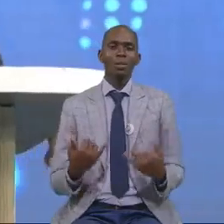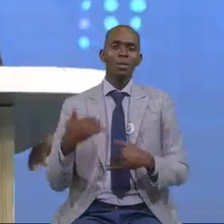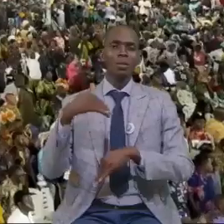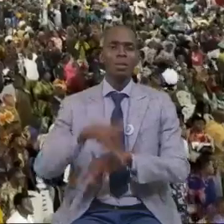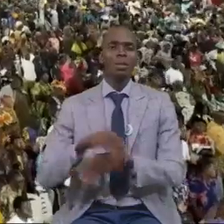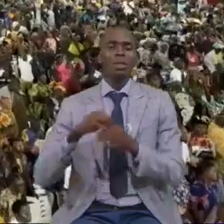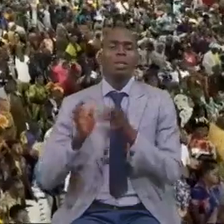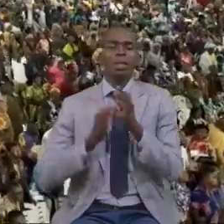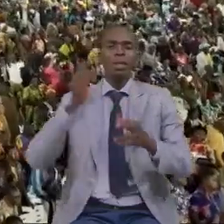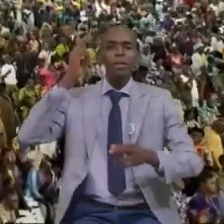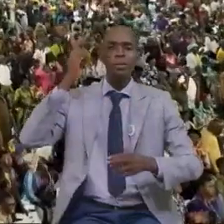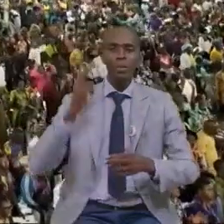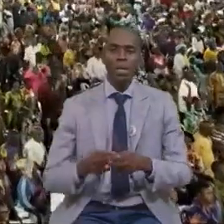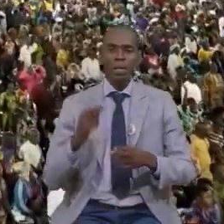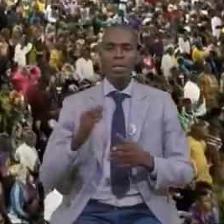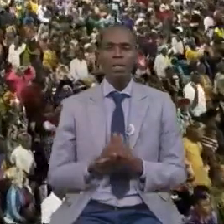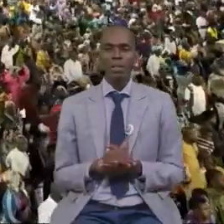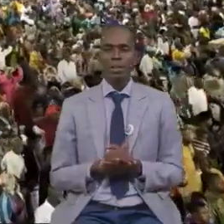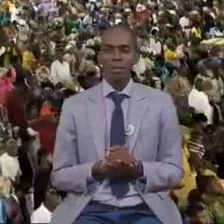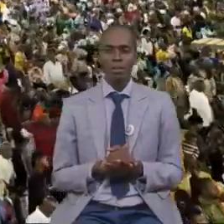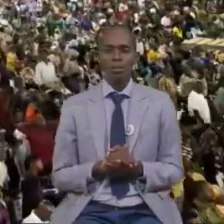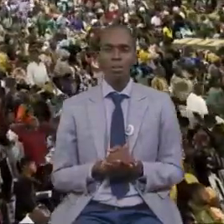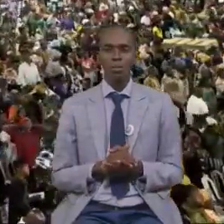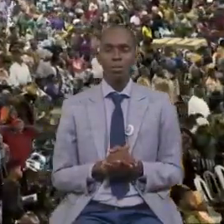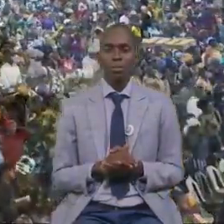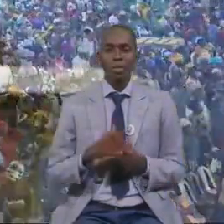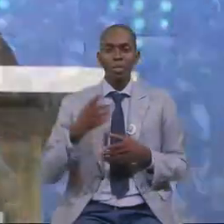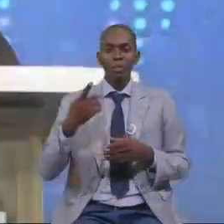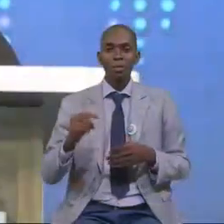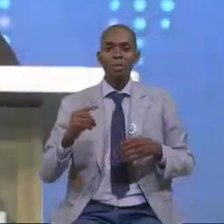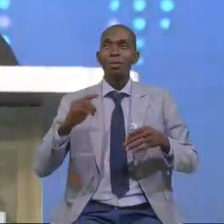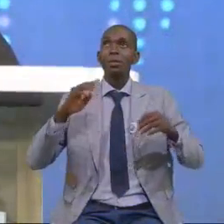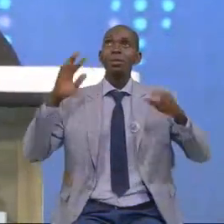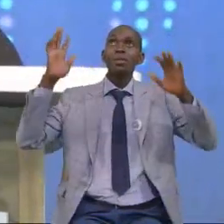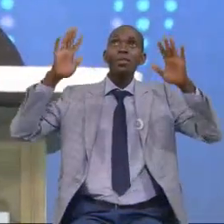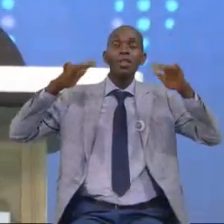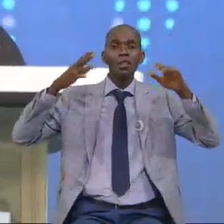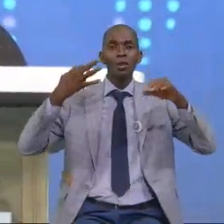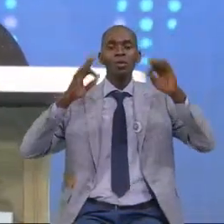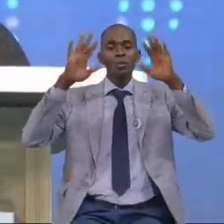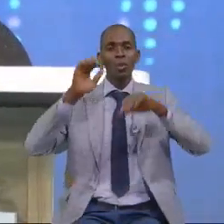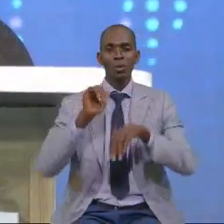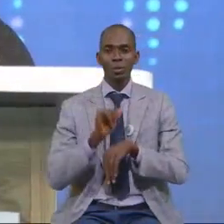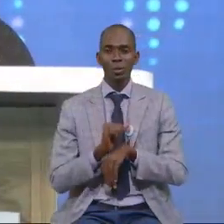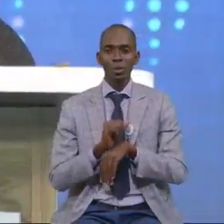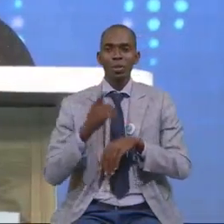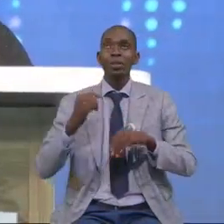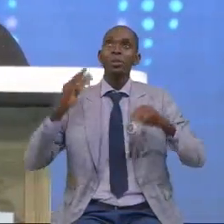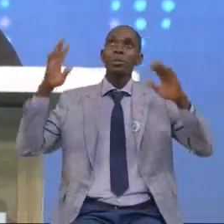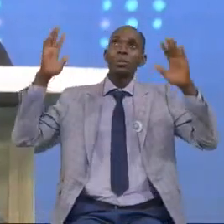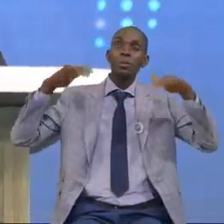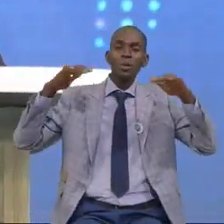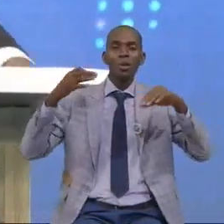Jesus' name. A rain of miracle. A rain